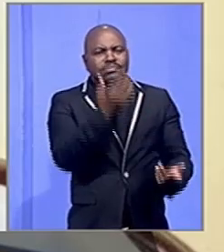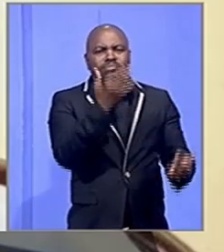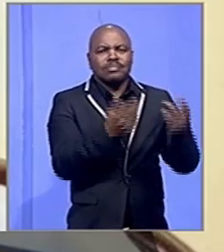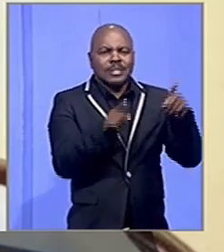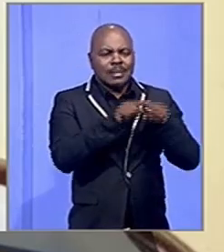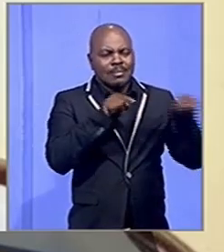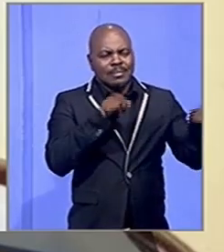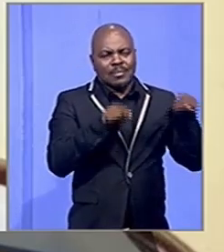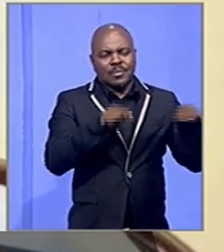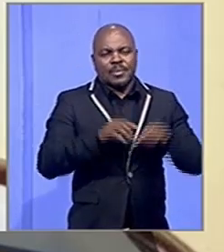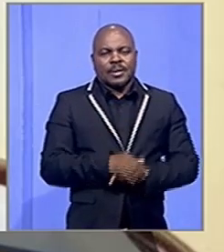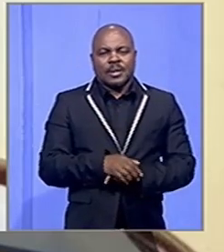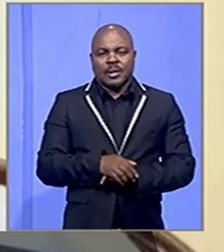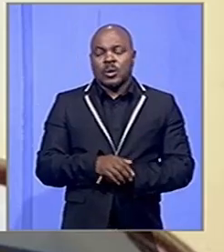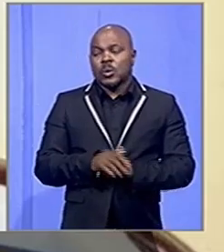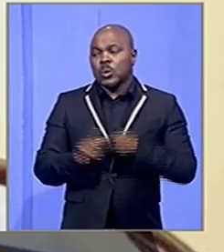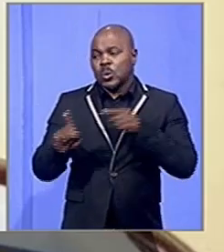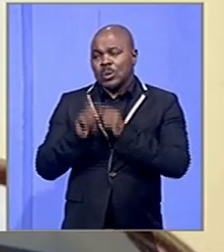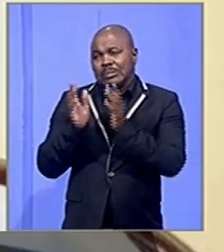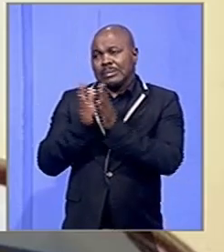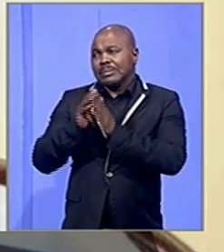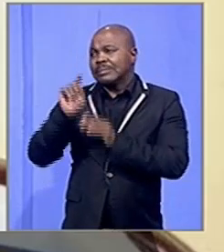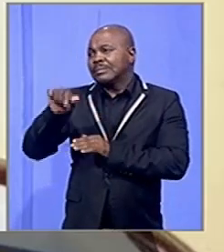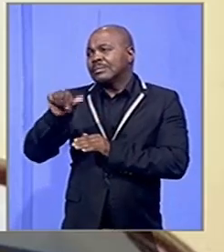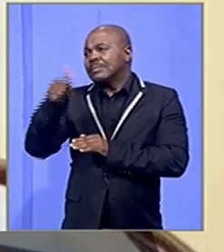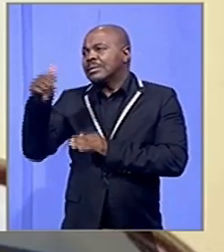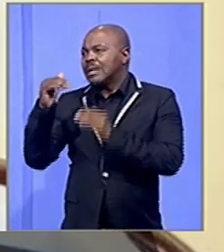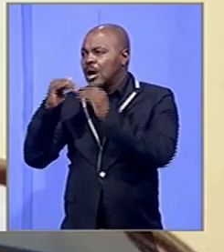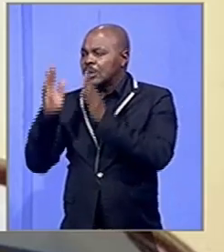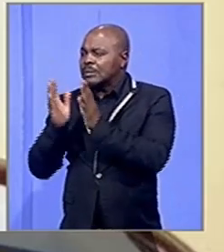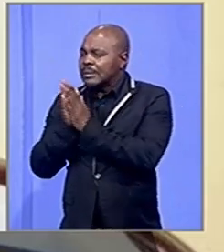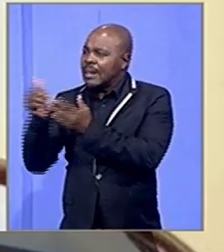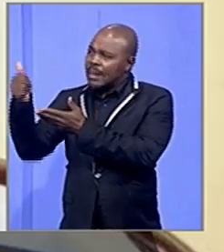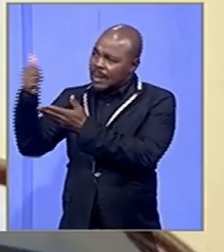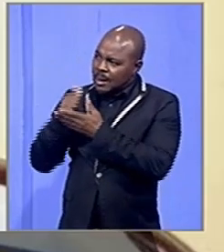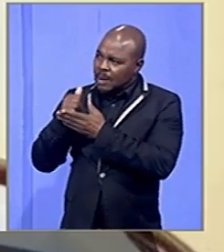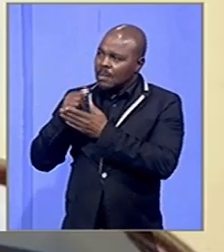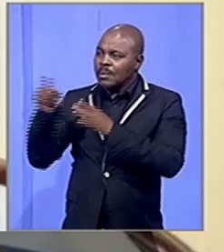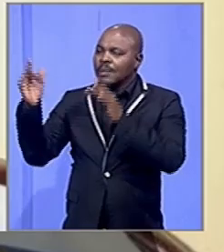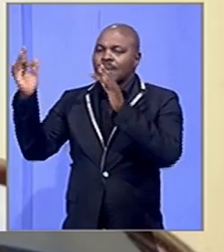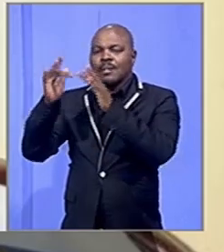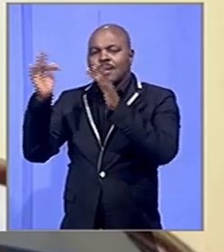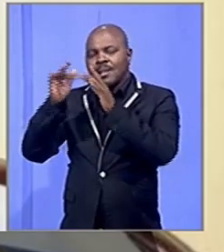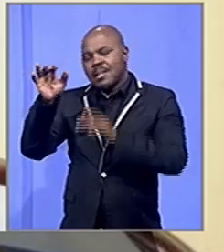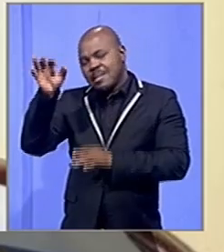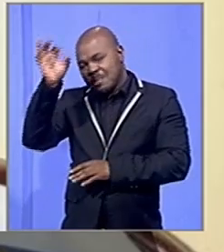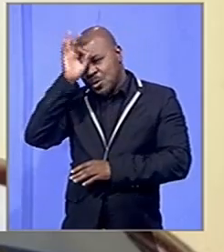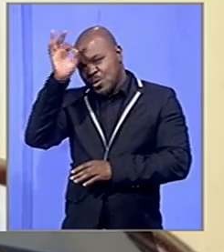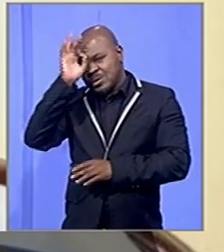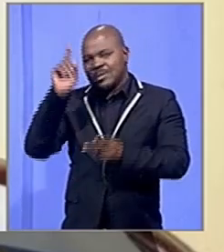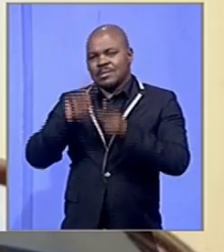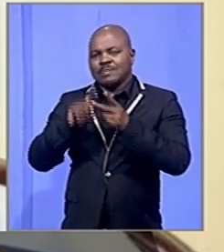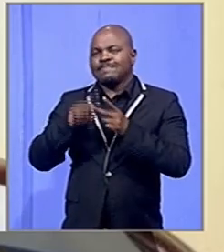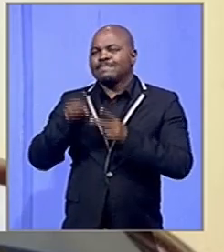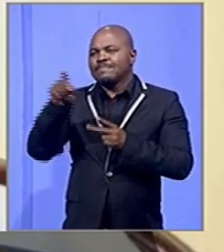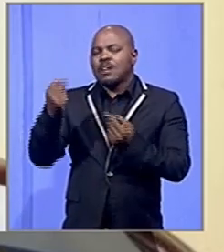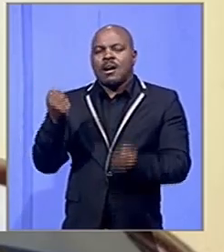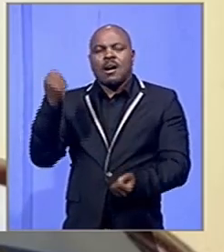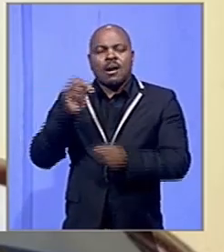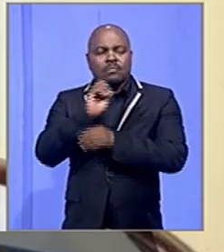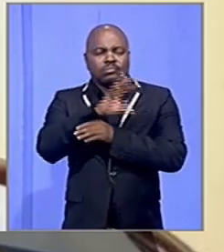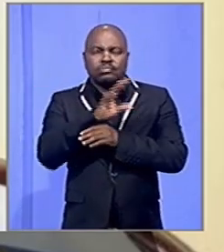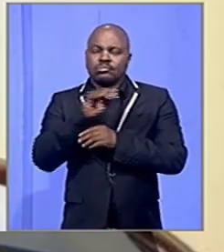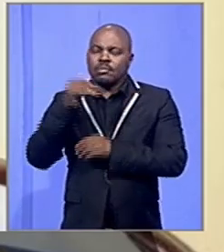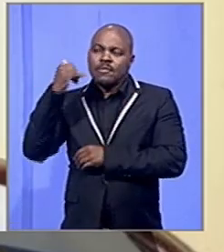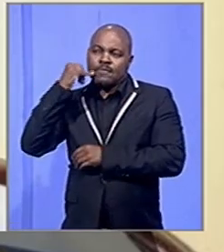mollo. Mongongoregi o ile a kgopela thušo go baagišane mme ba ile ba ikgokaganya le maphodisa le ba maloko a